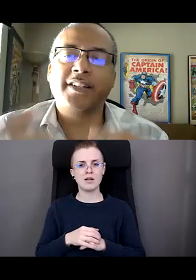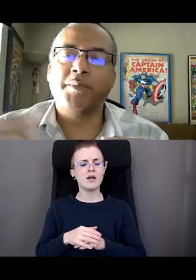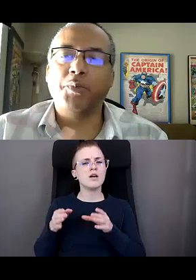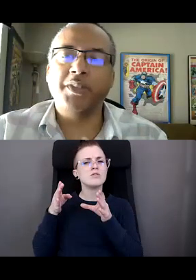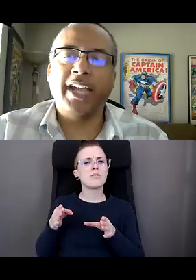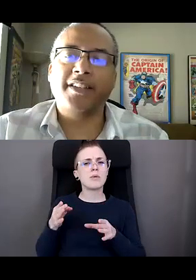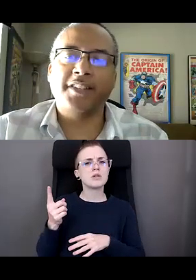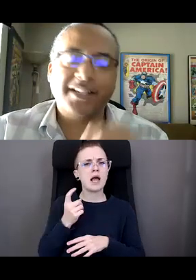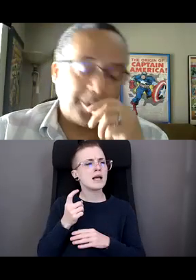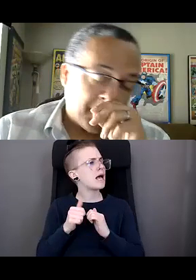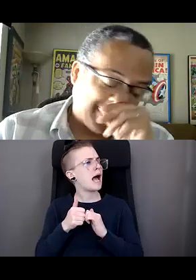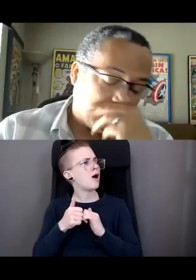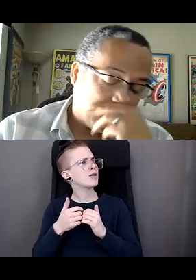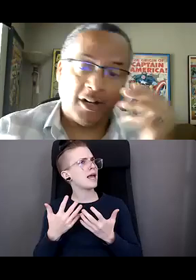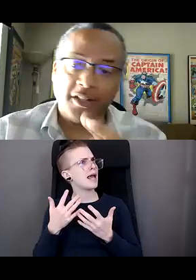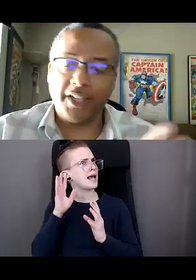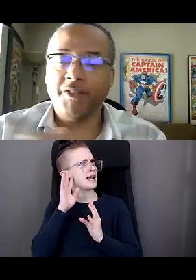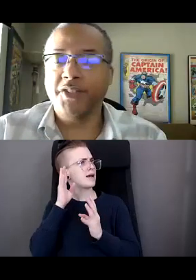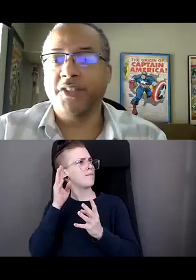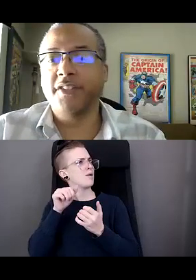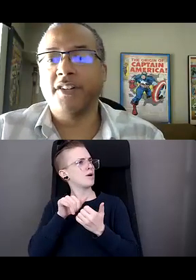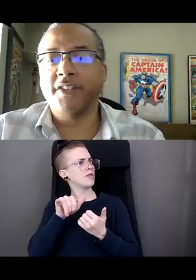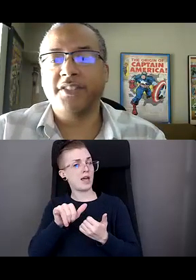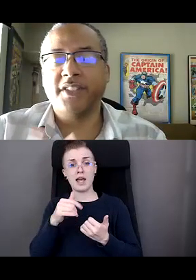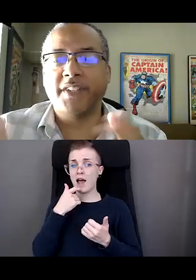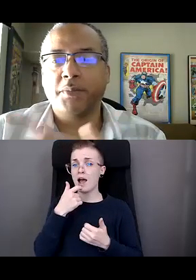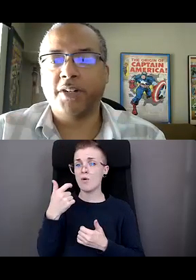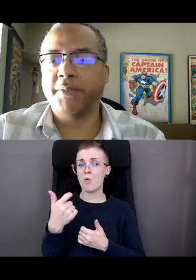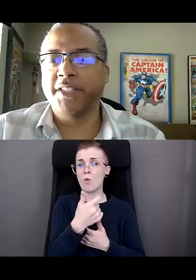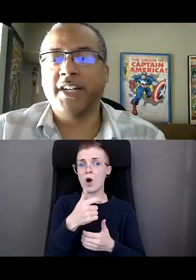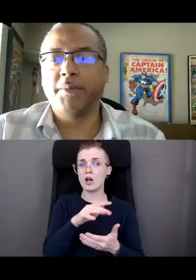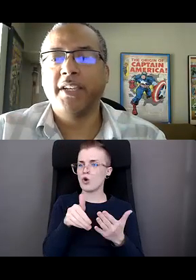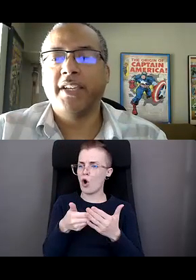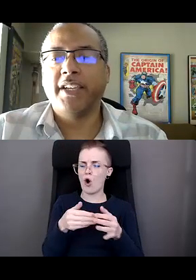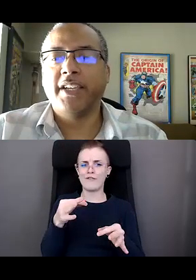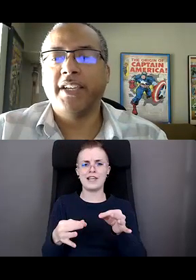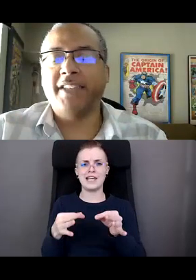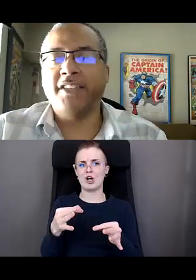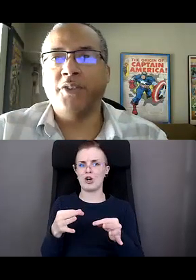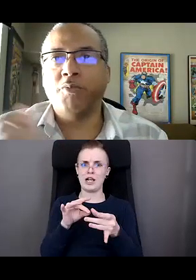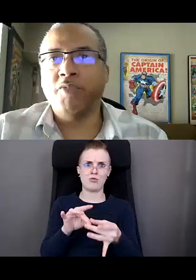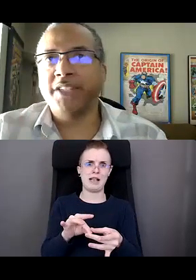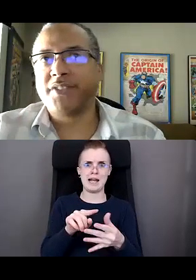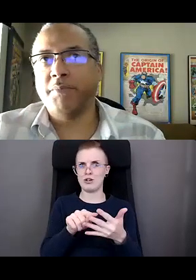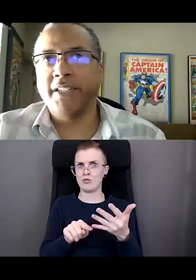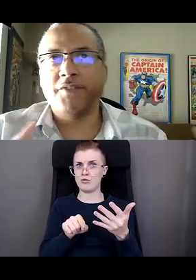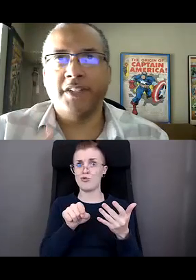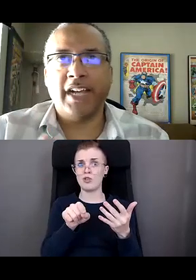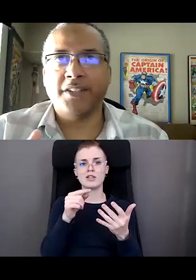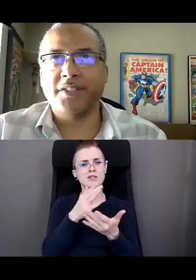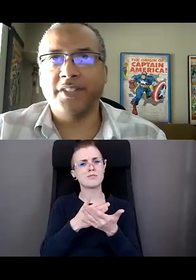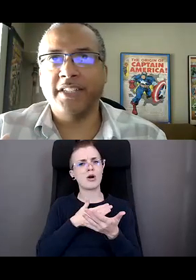they come up with that? Because I actually watched all of the hearings on this stuff. That's a part of my job, is that they do a risk